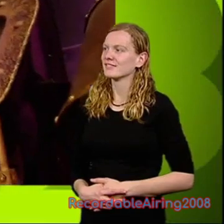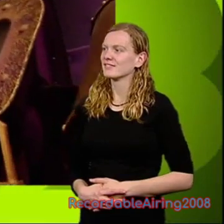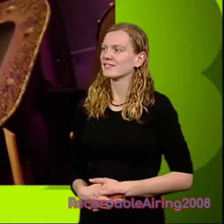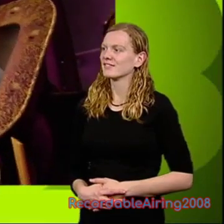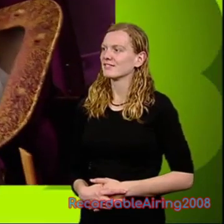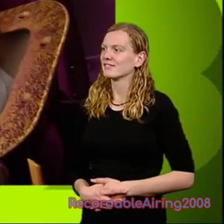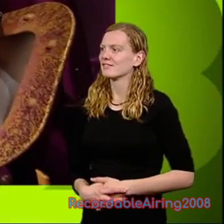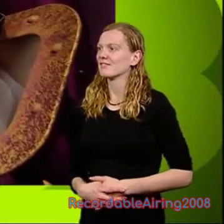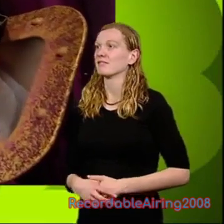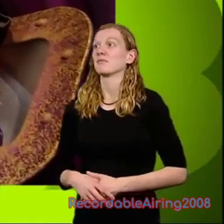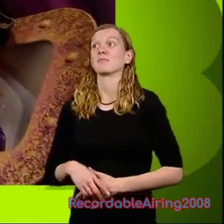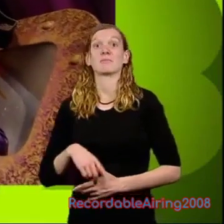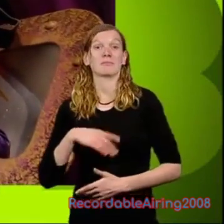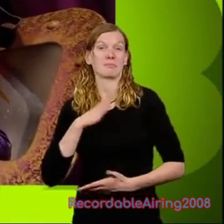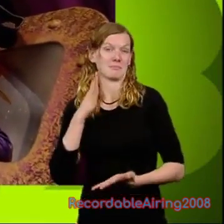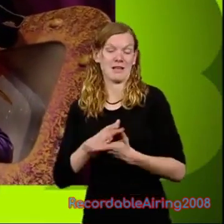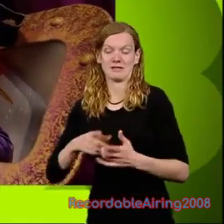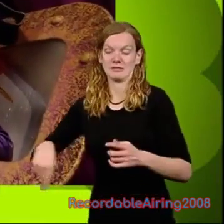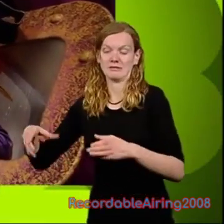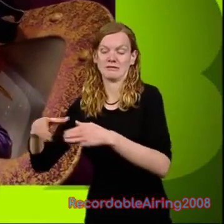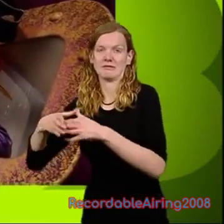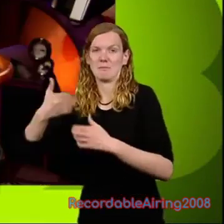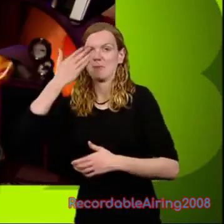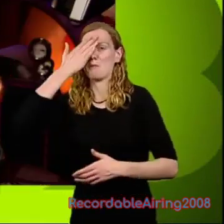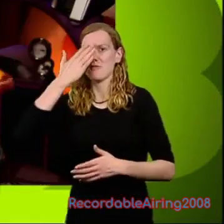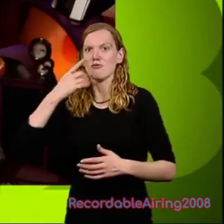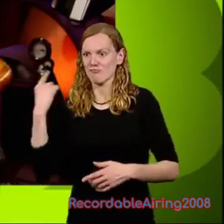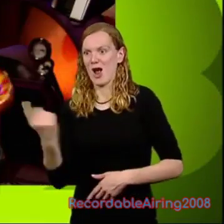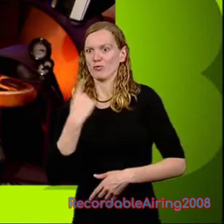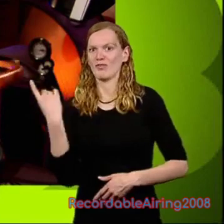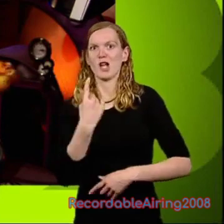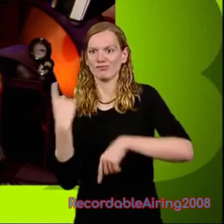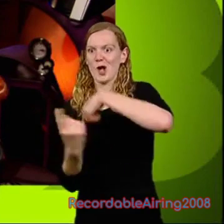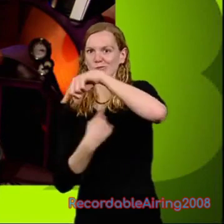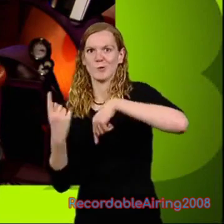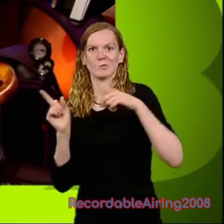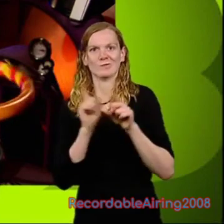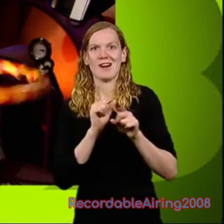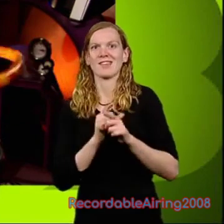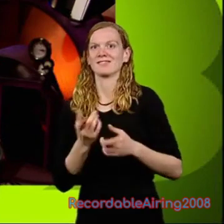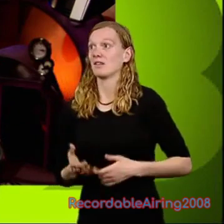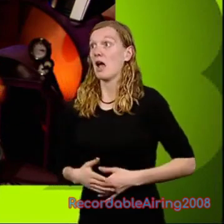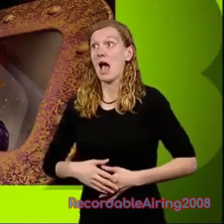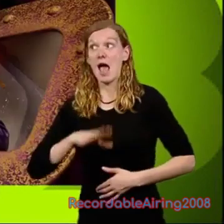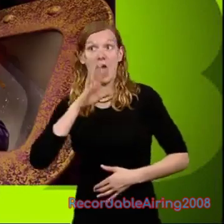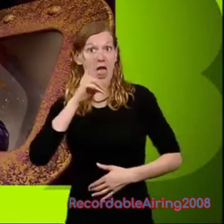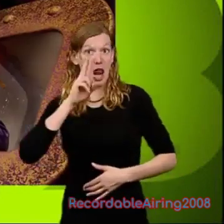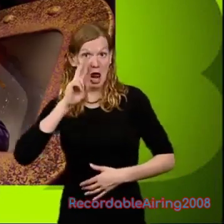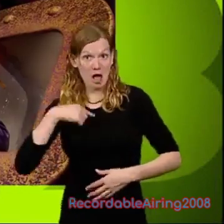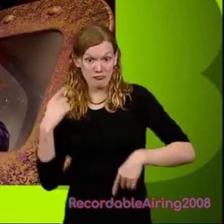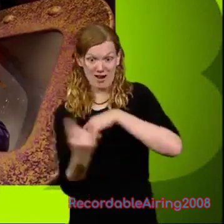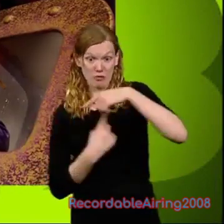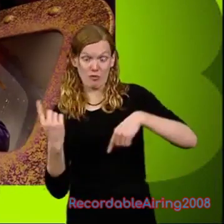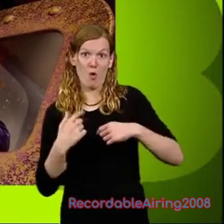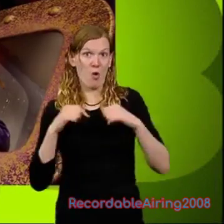I bet the pirate posse was spinning around to that. Hey, look what's spinning around me. Hey, I love this. Oh, not you as